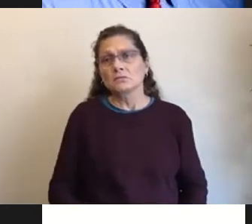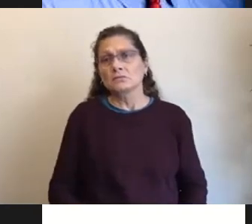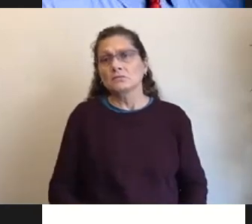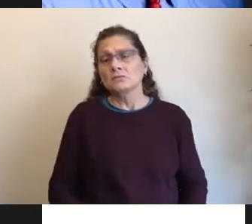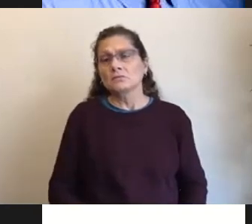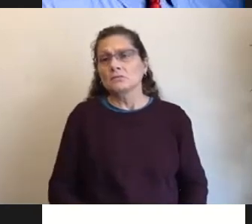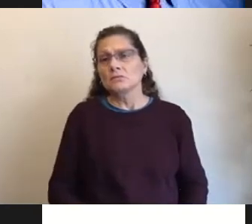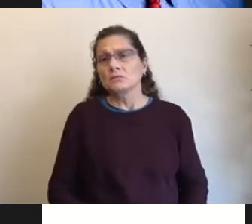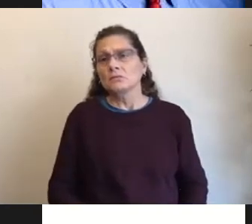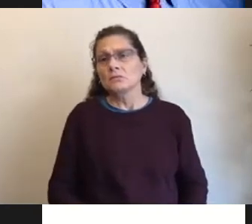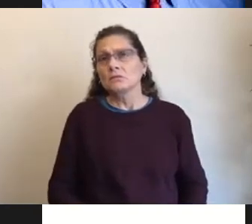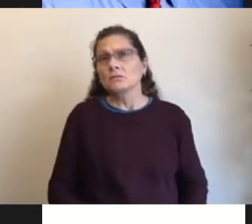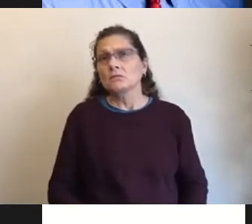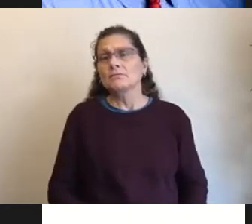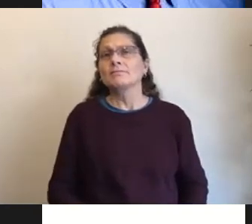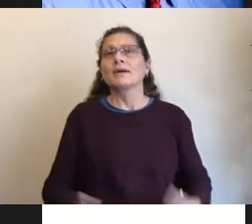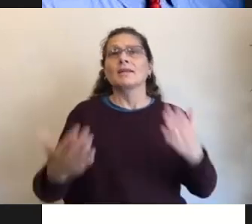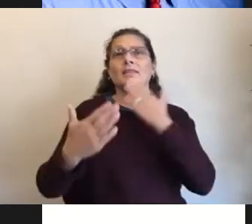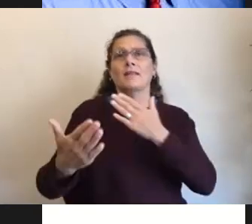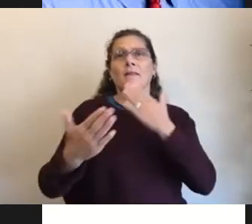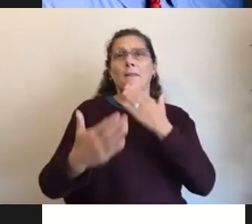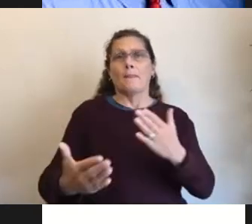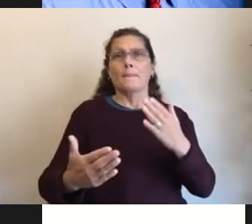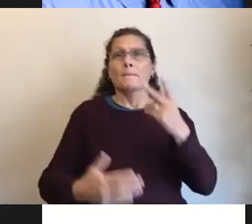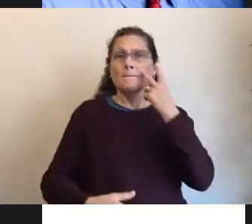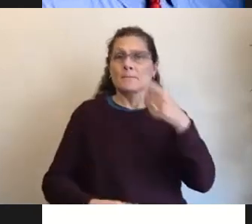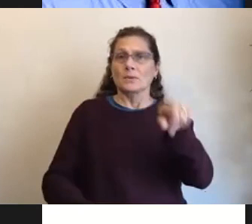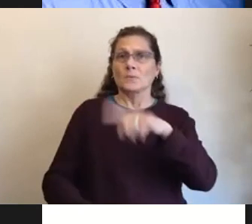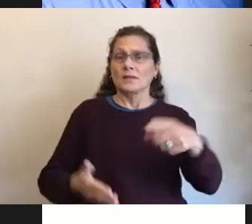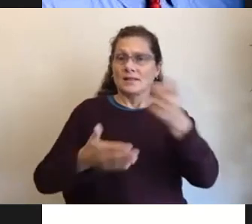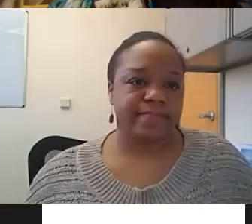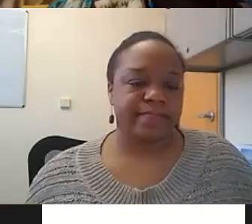All right, thank you for your time, everyone. We will see you back here next Tuesday.